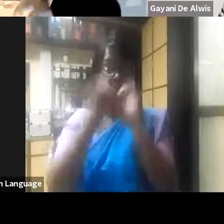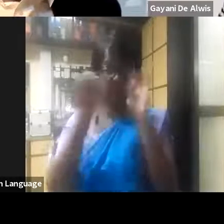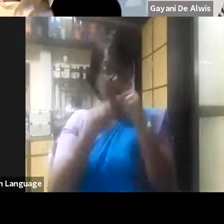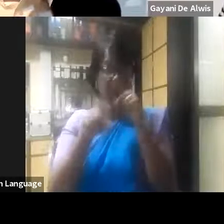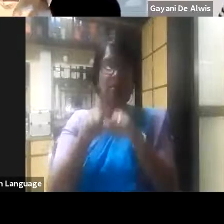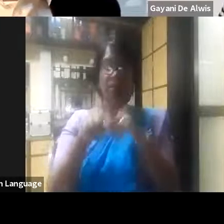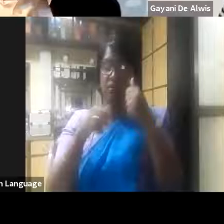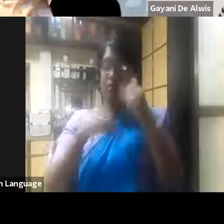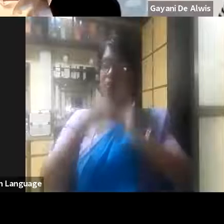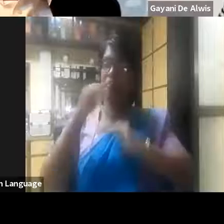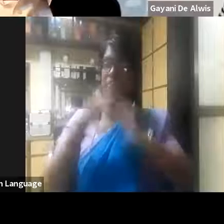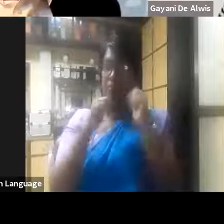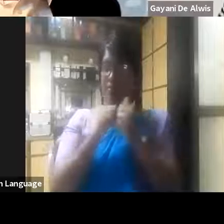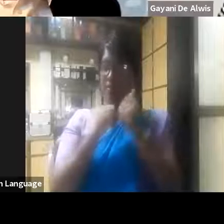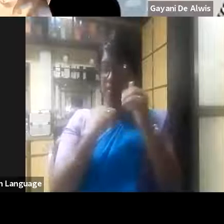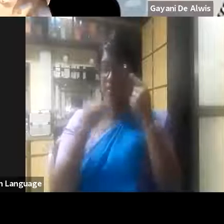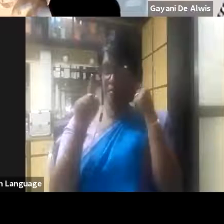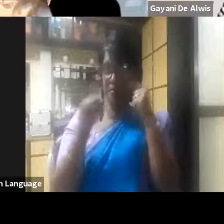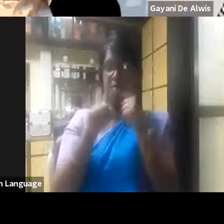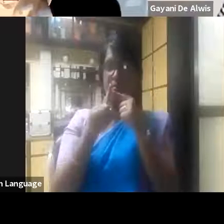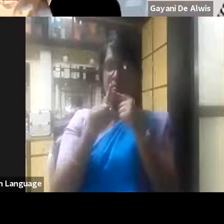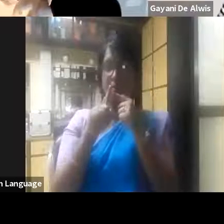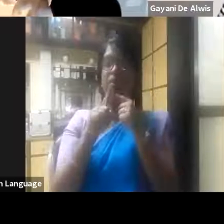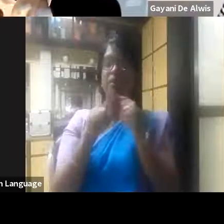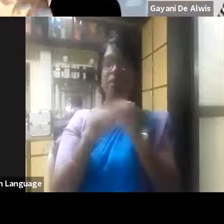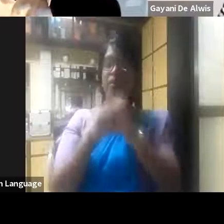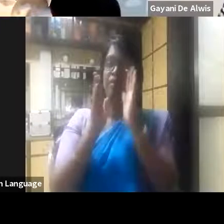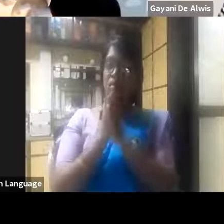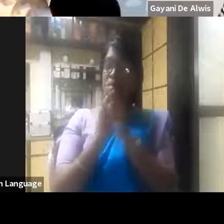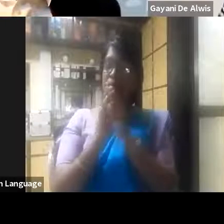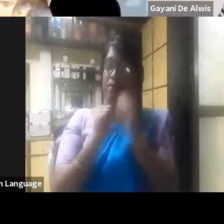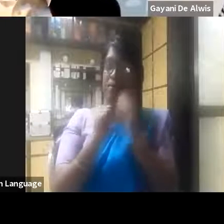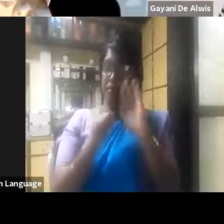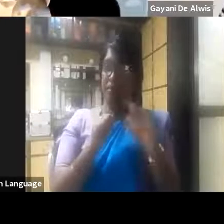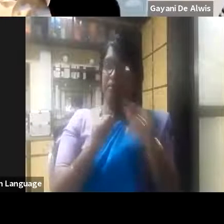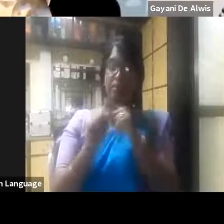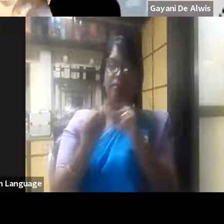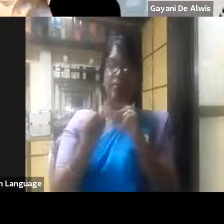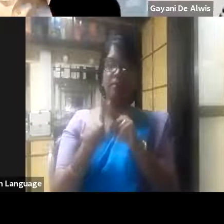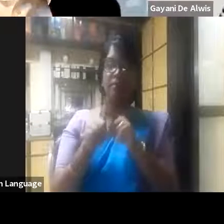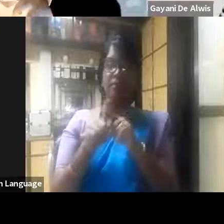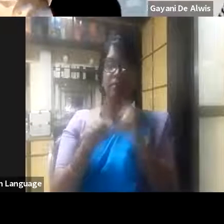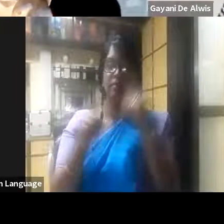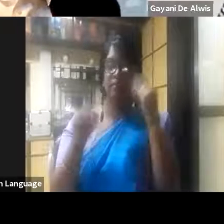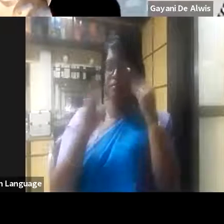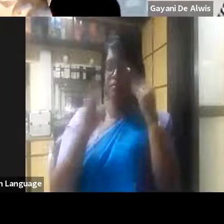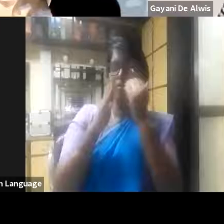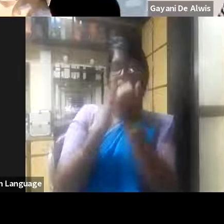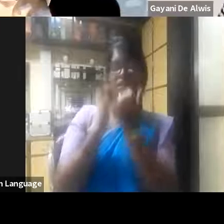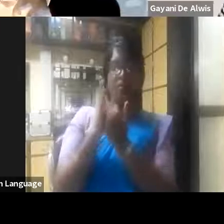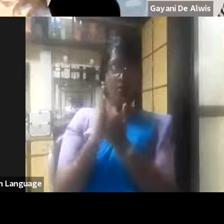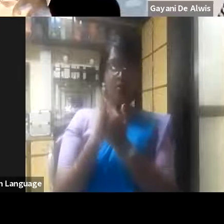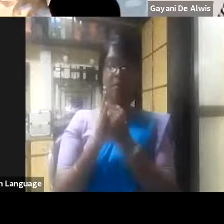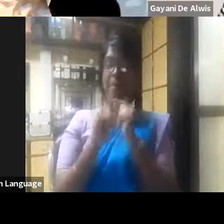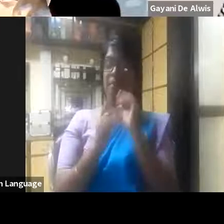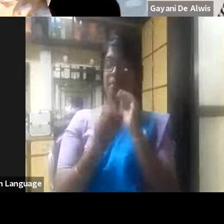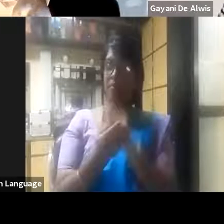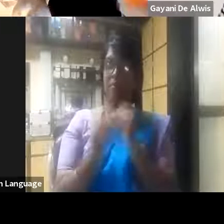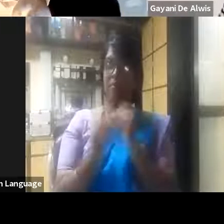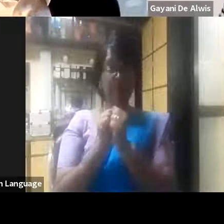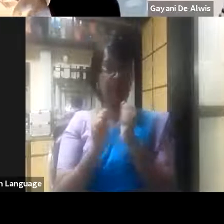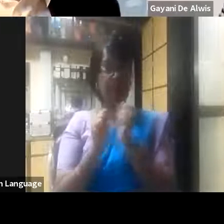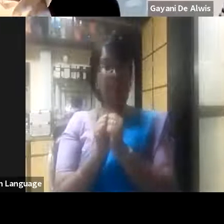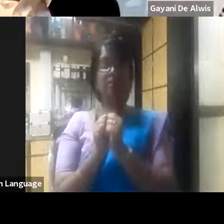practices in this space. And we also know that through these initiatives, companies, industries